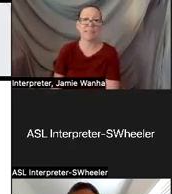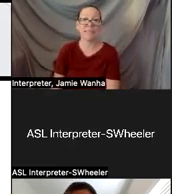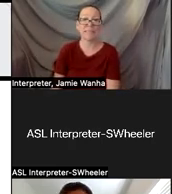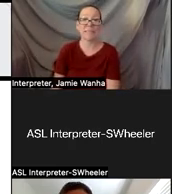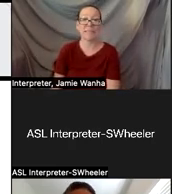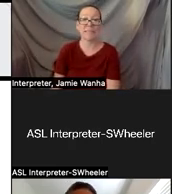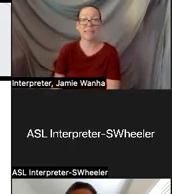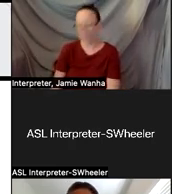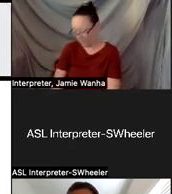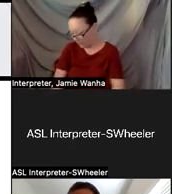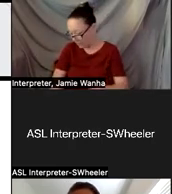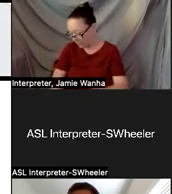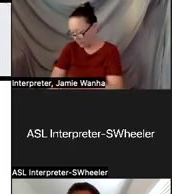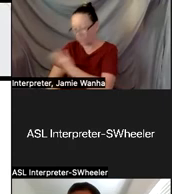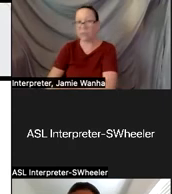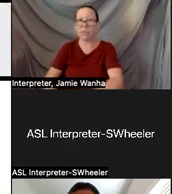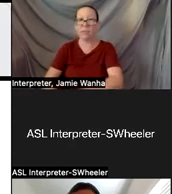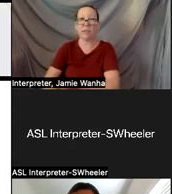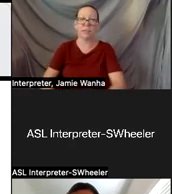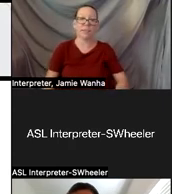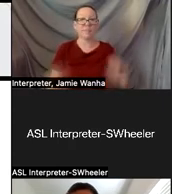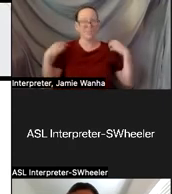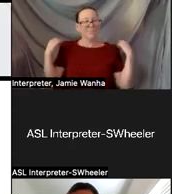Looking forward to promoting the